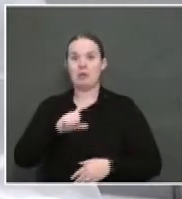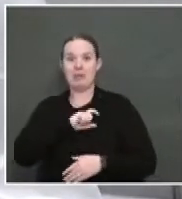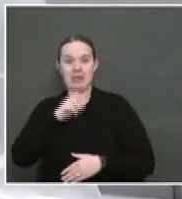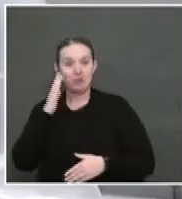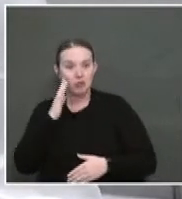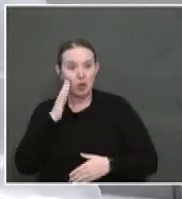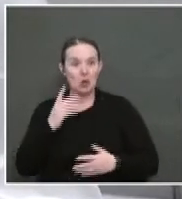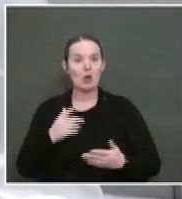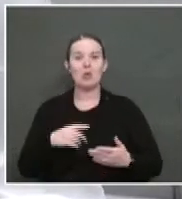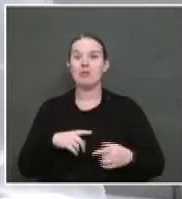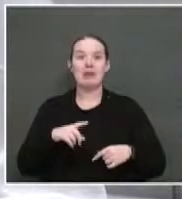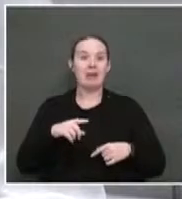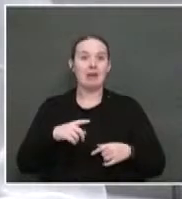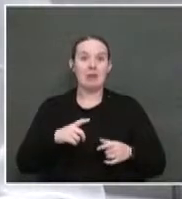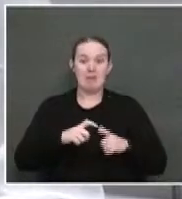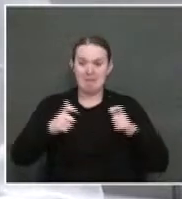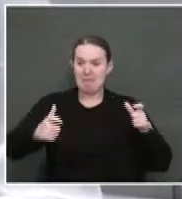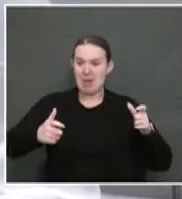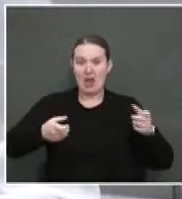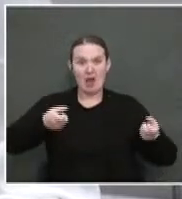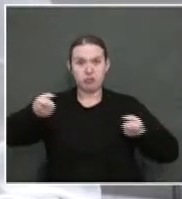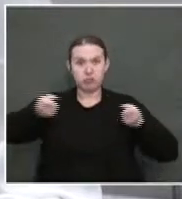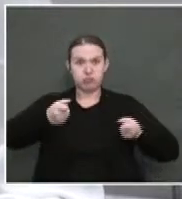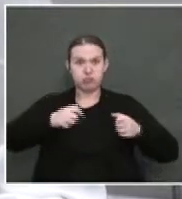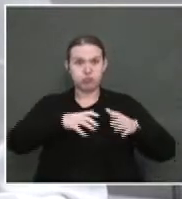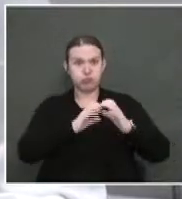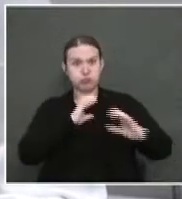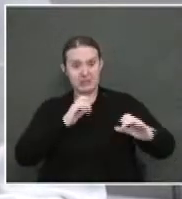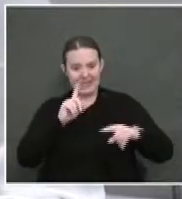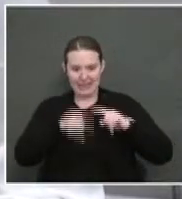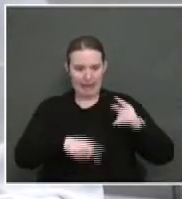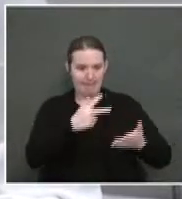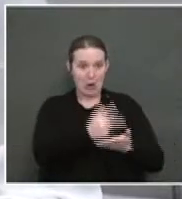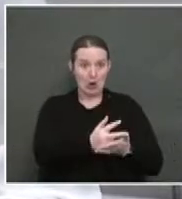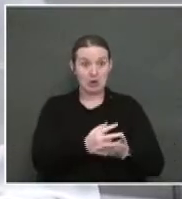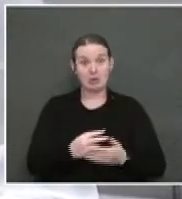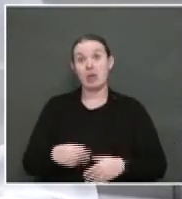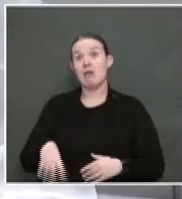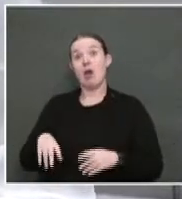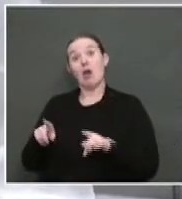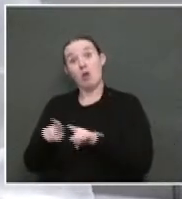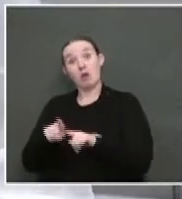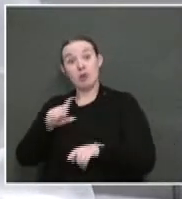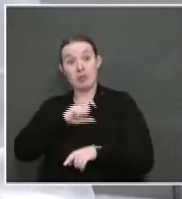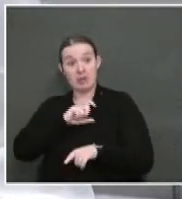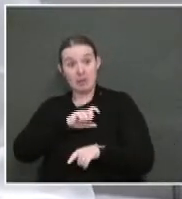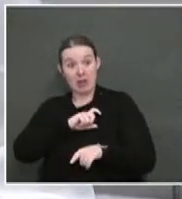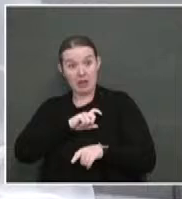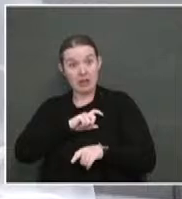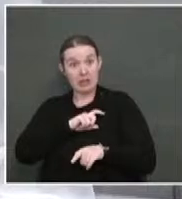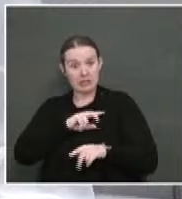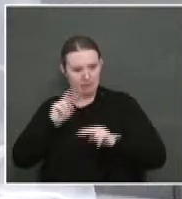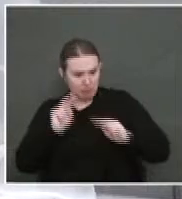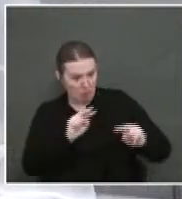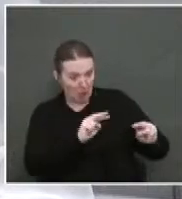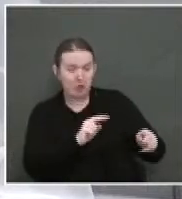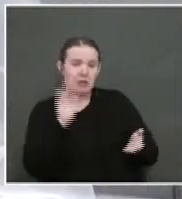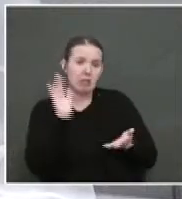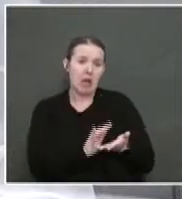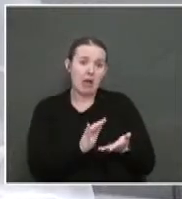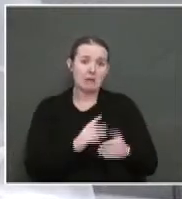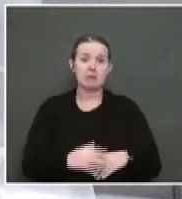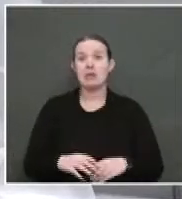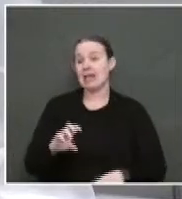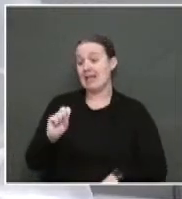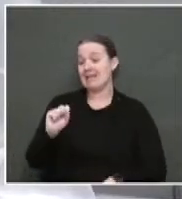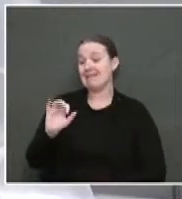parking zone for oversized trucks, and it reduces the scope that SAPD has to deal with for enforcement. And SAFE